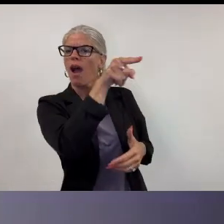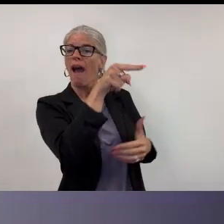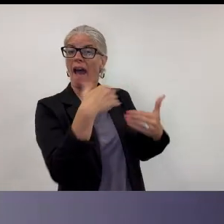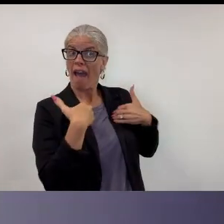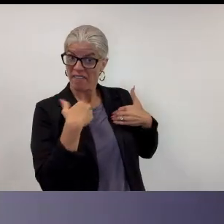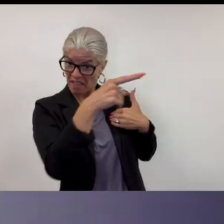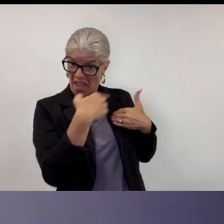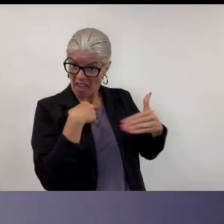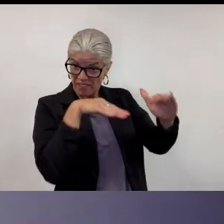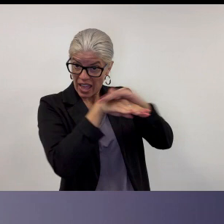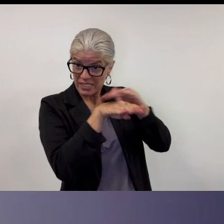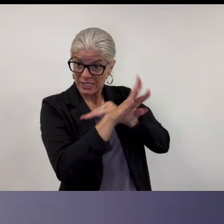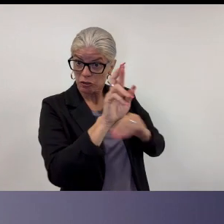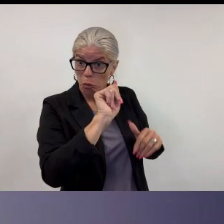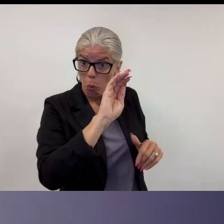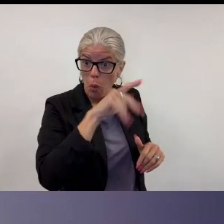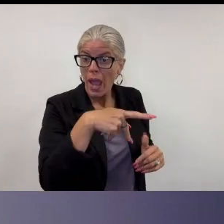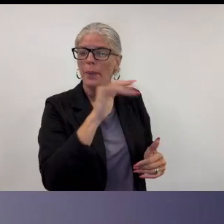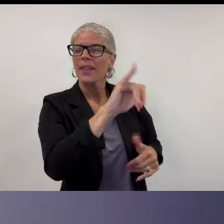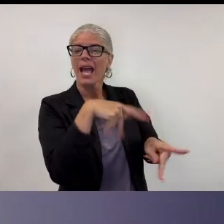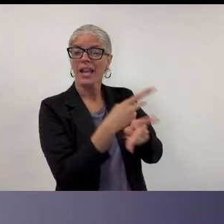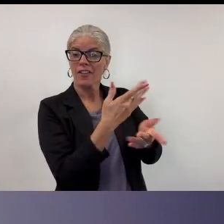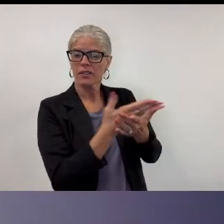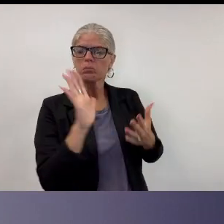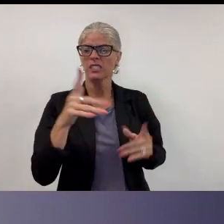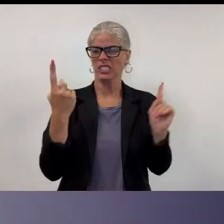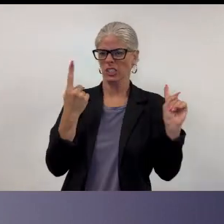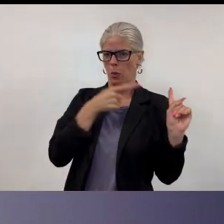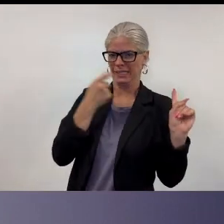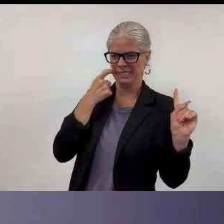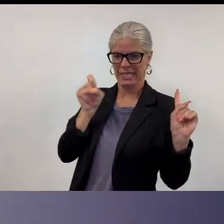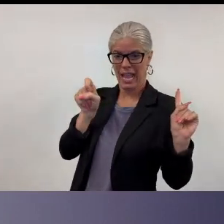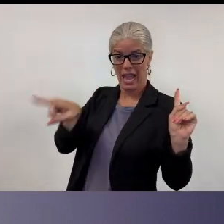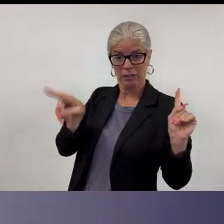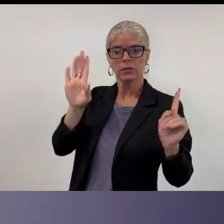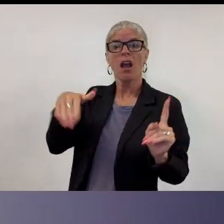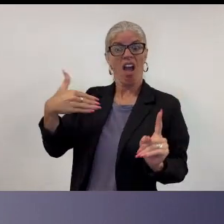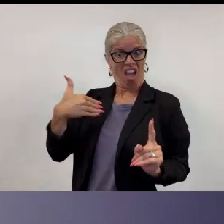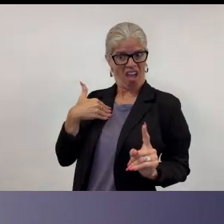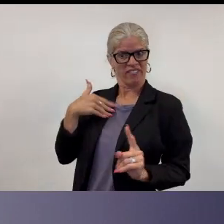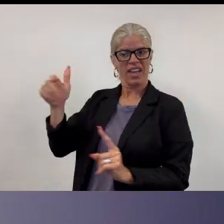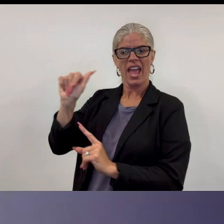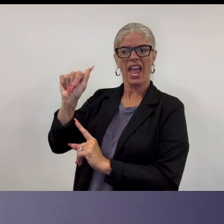ramps are and that kind of thing. Somebody wrote in that there's another site, XLab,